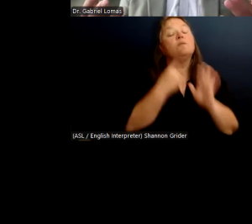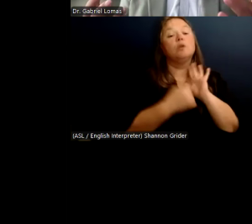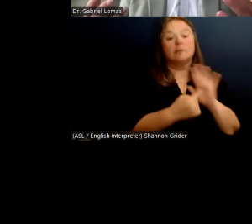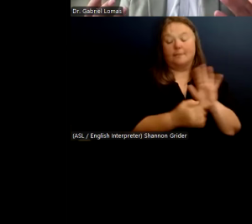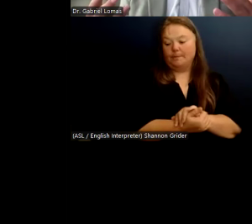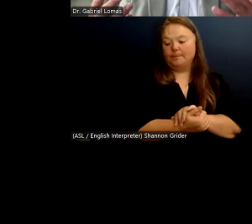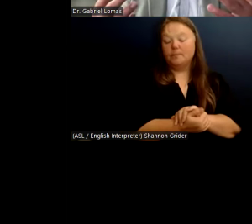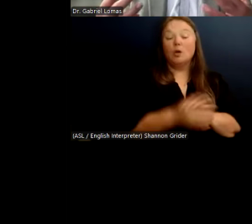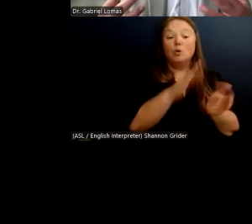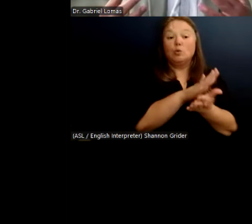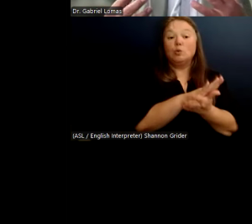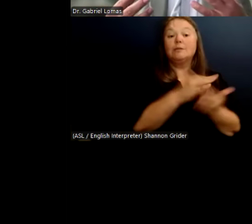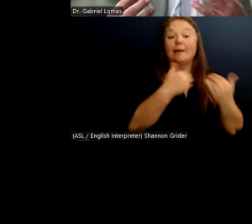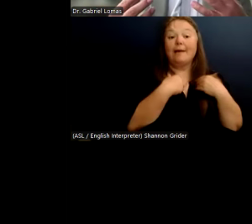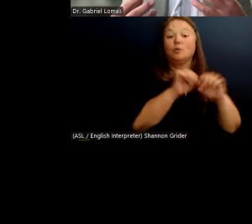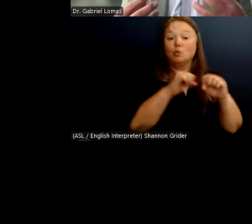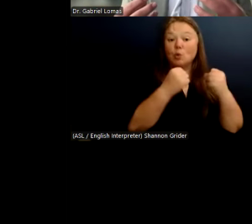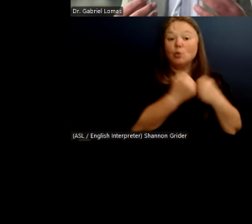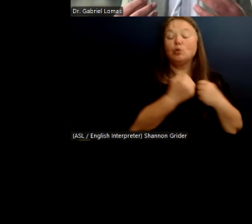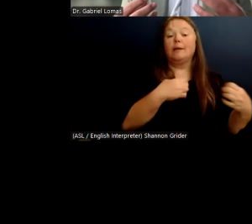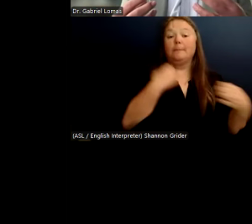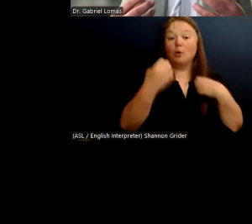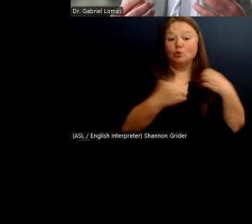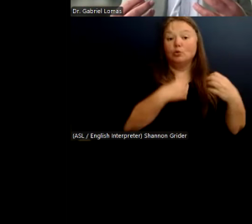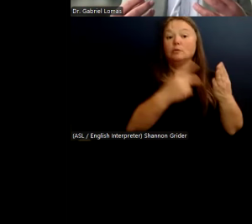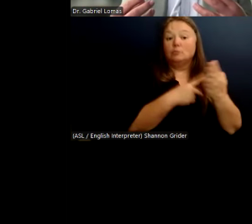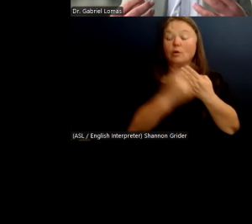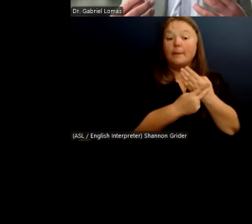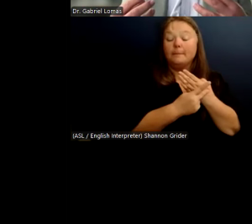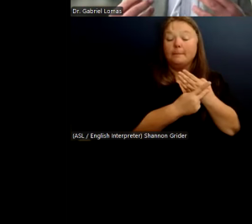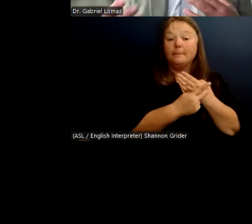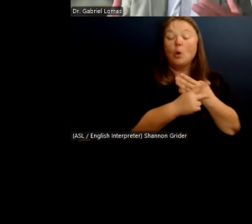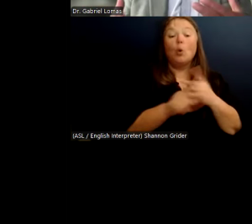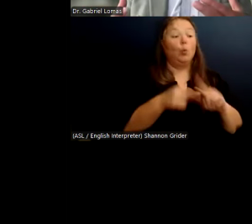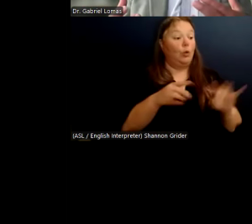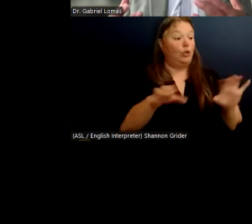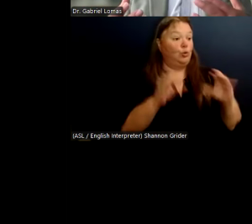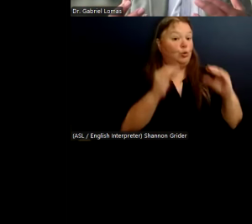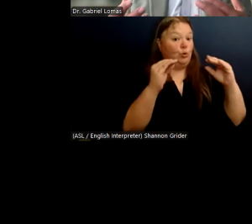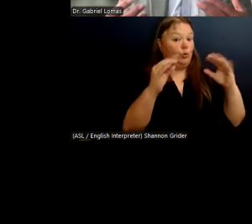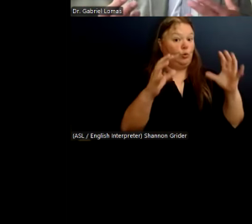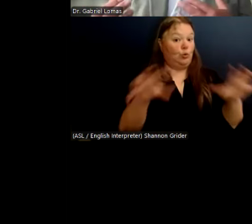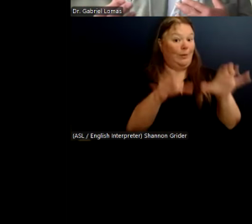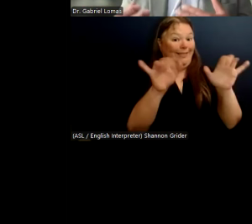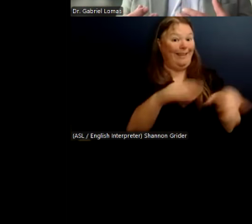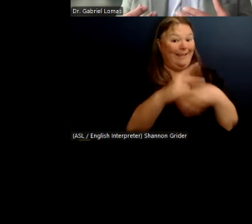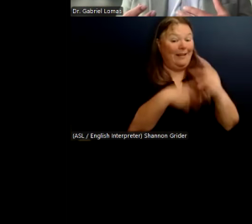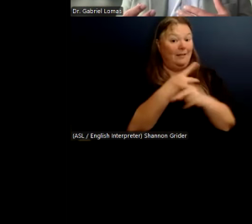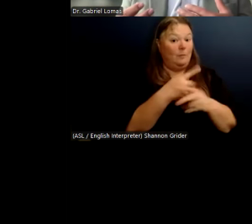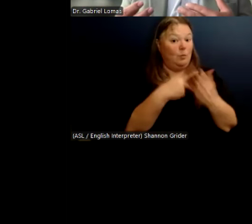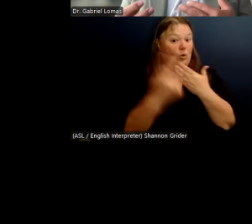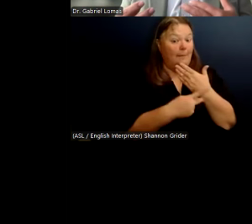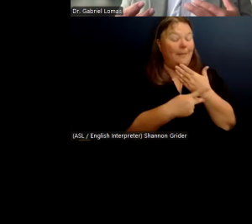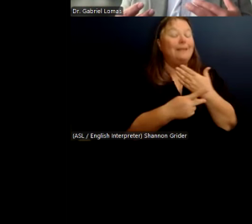social emotional learning programs. And so when those are delivered, they often either are not delivered to deaf kids or maybe they're delivered with an